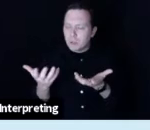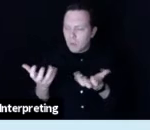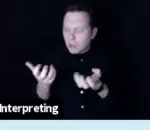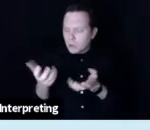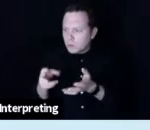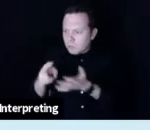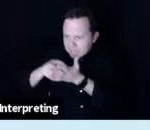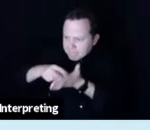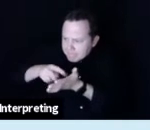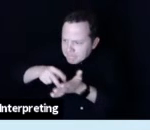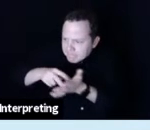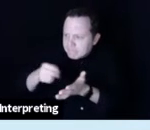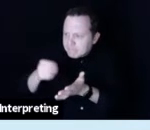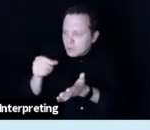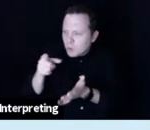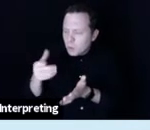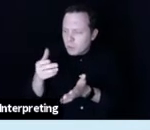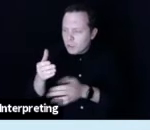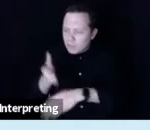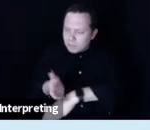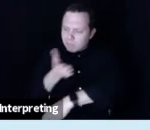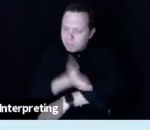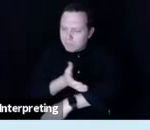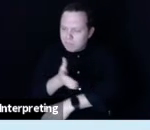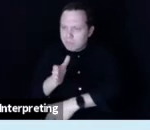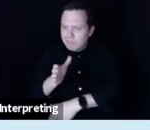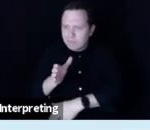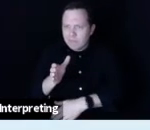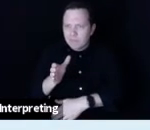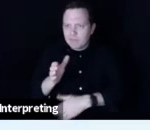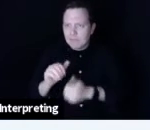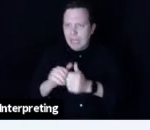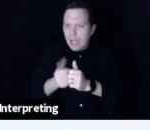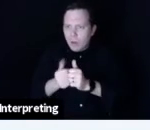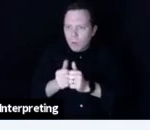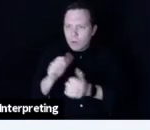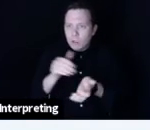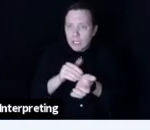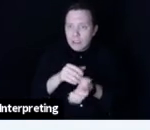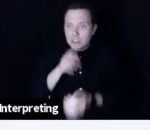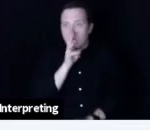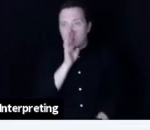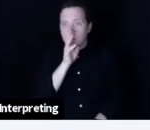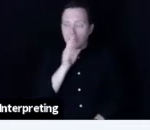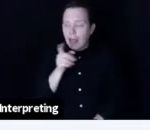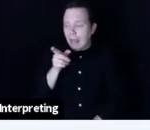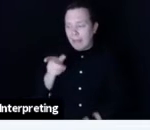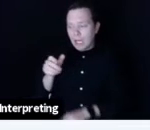languages. By going through this tutorial, you're going to learn more about medical